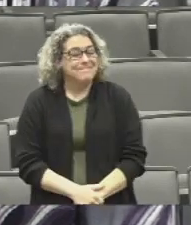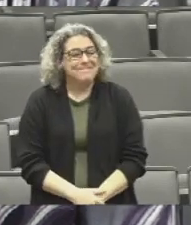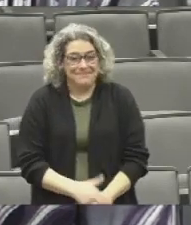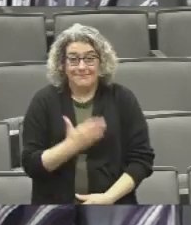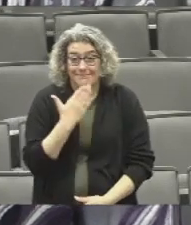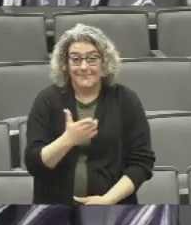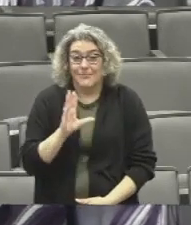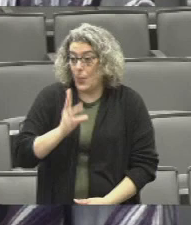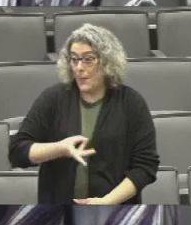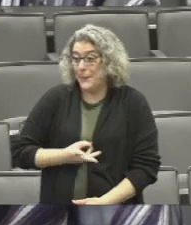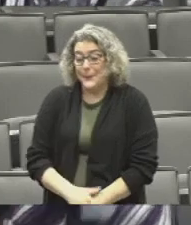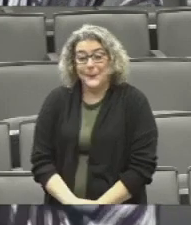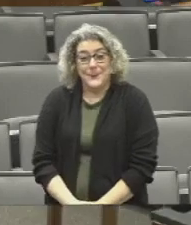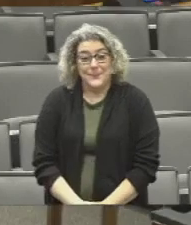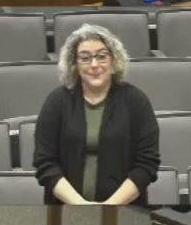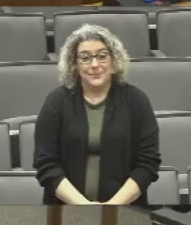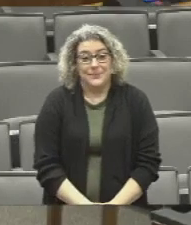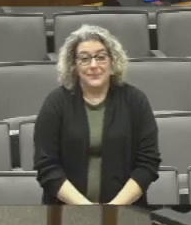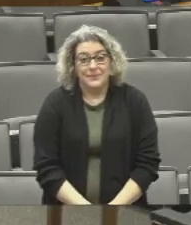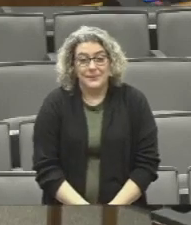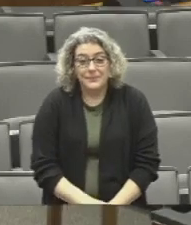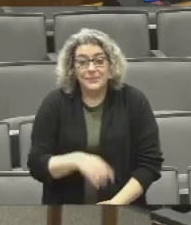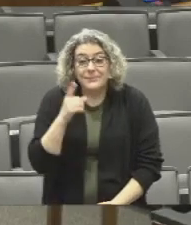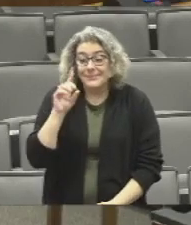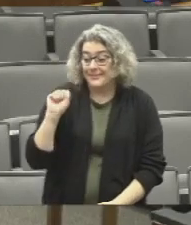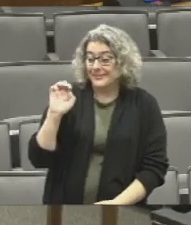welcome. Yes, Celine.